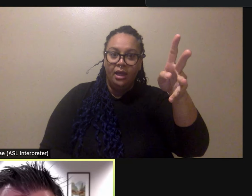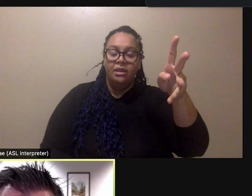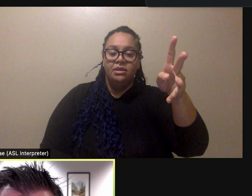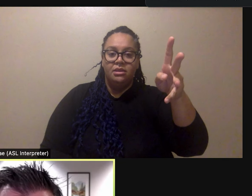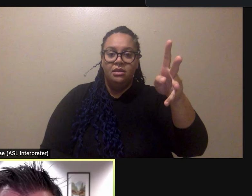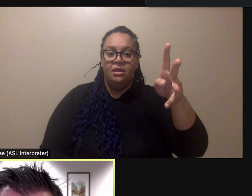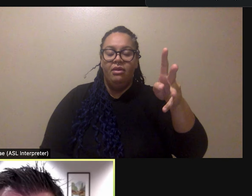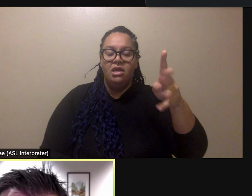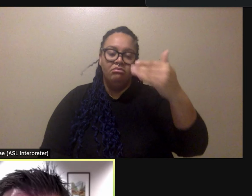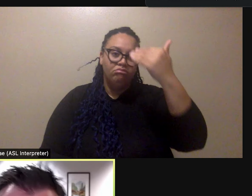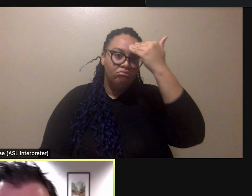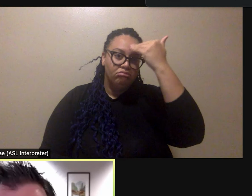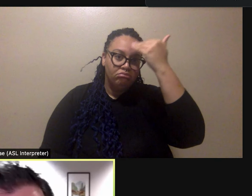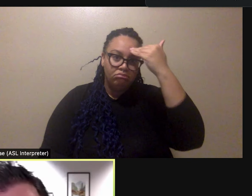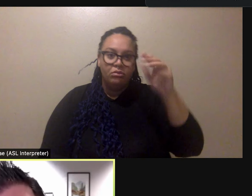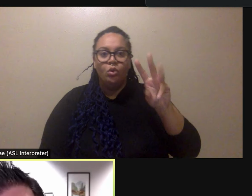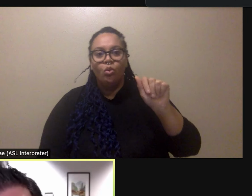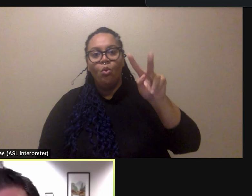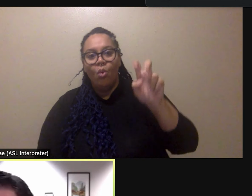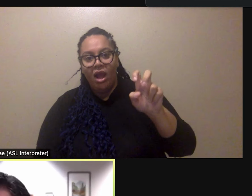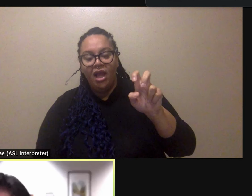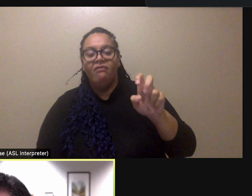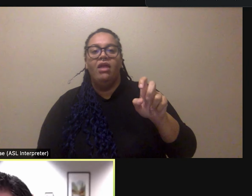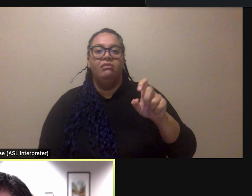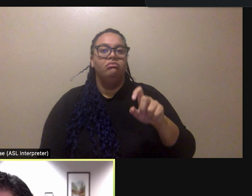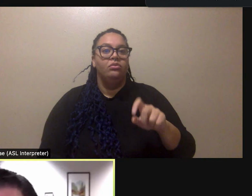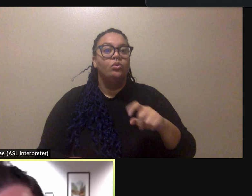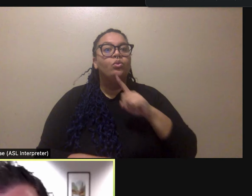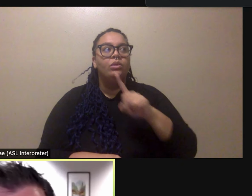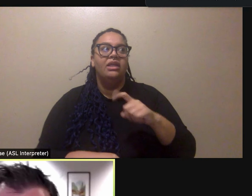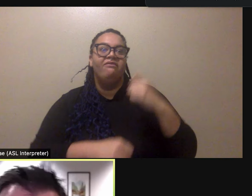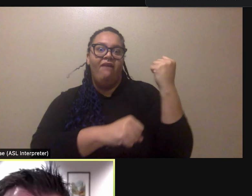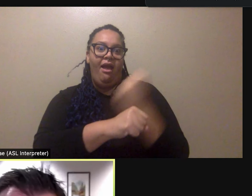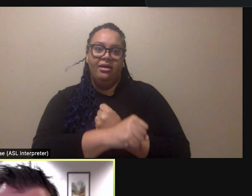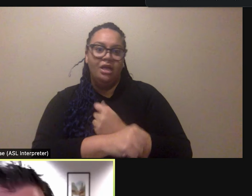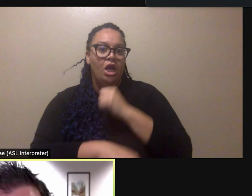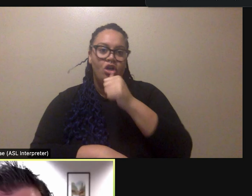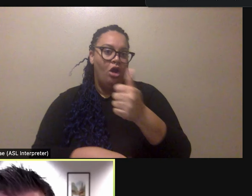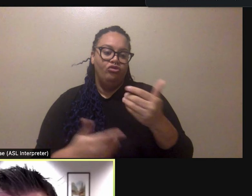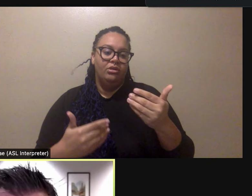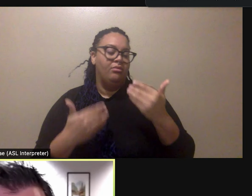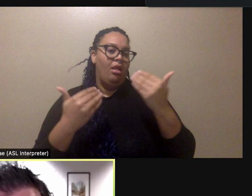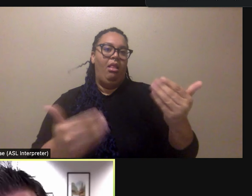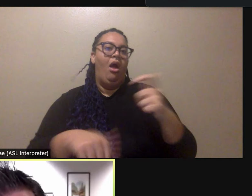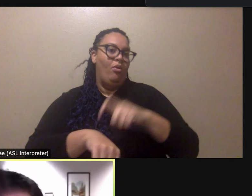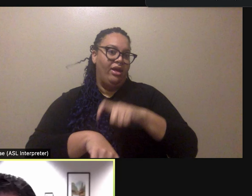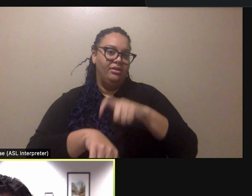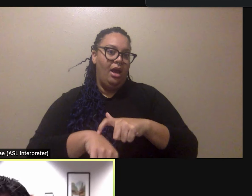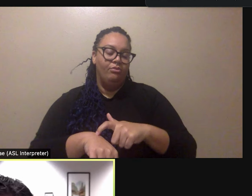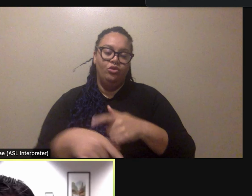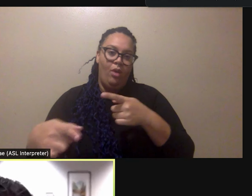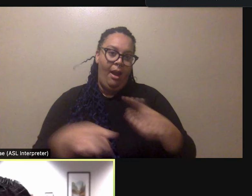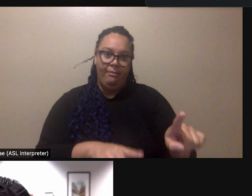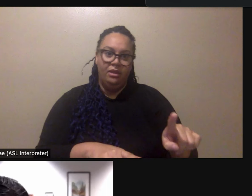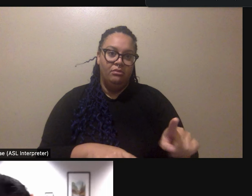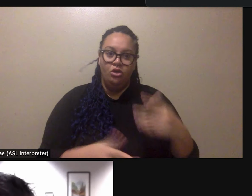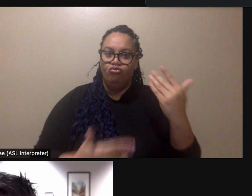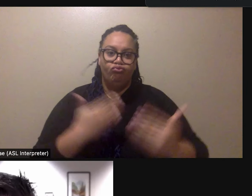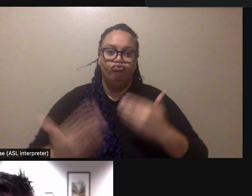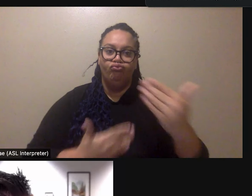that pushes back against it, and not just let that tide come in and just float with it.